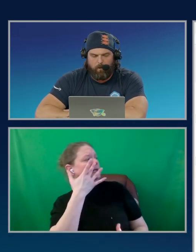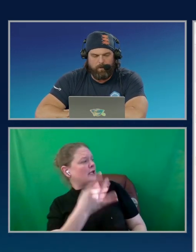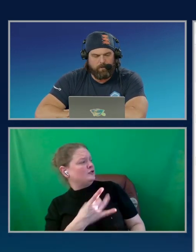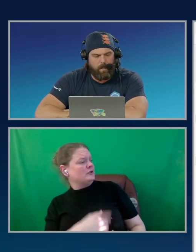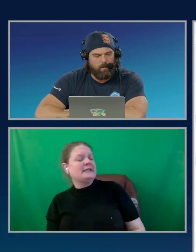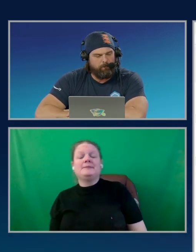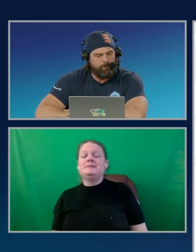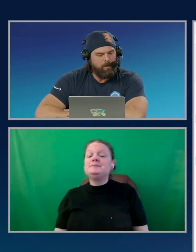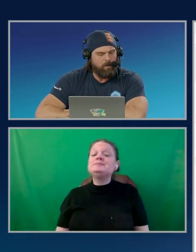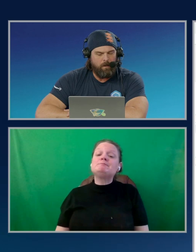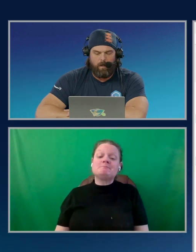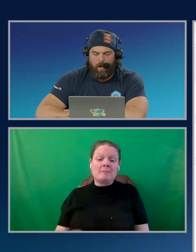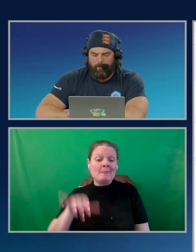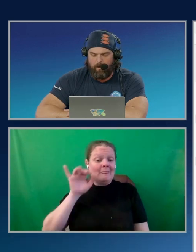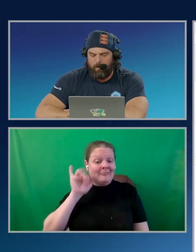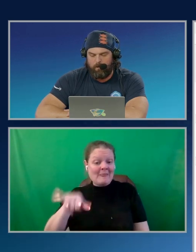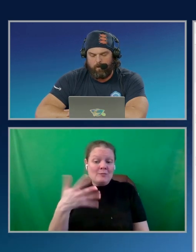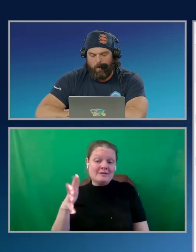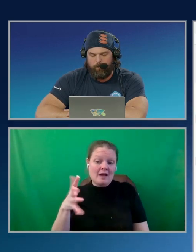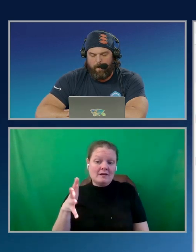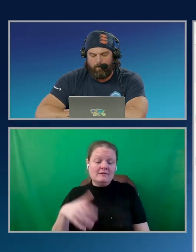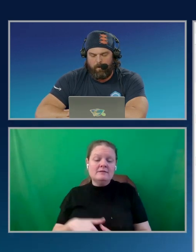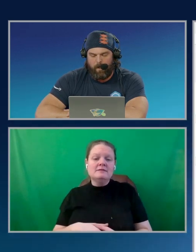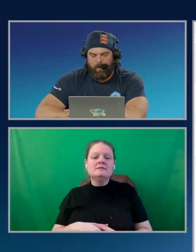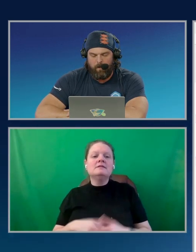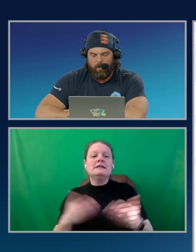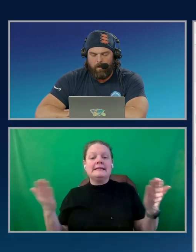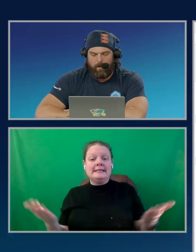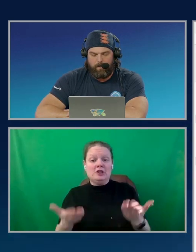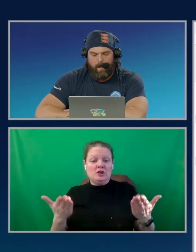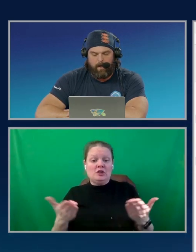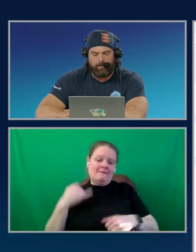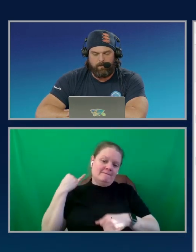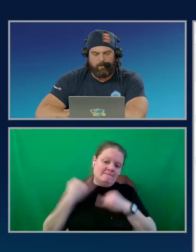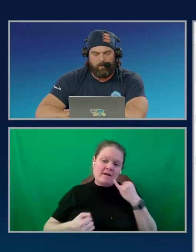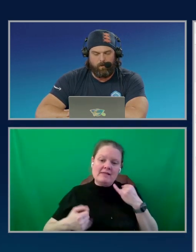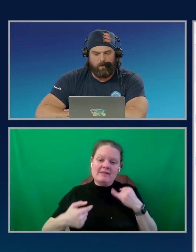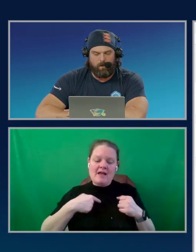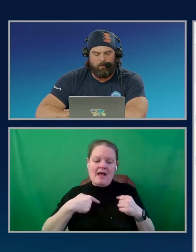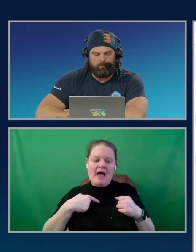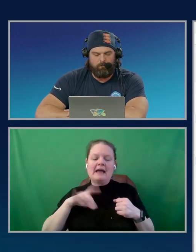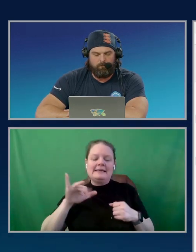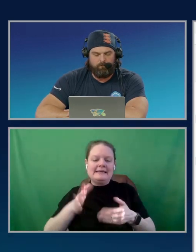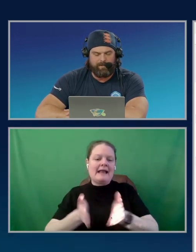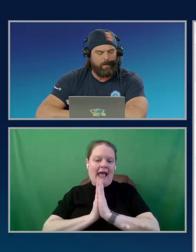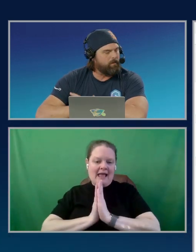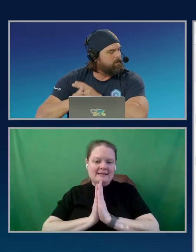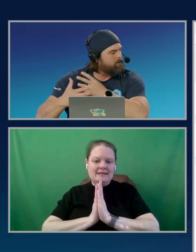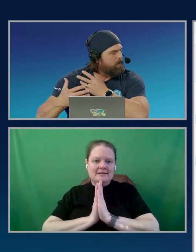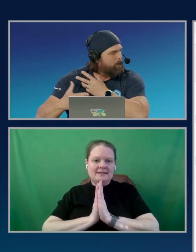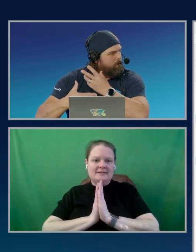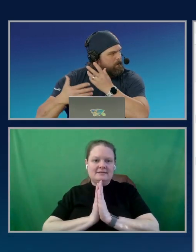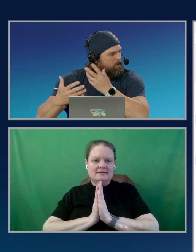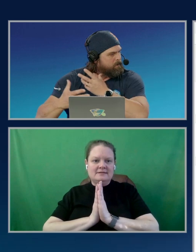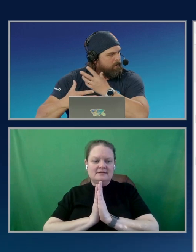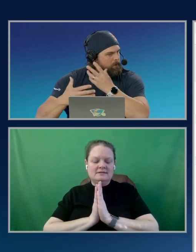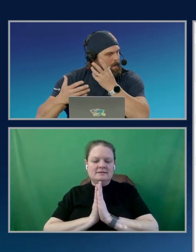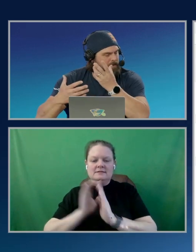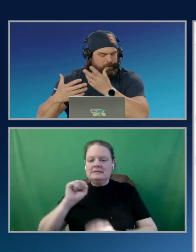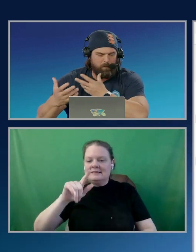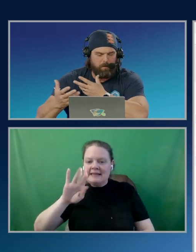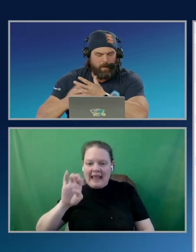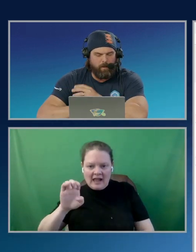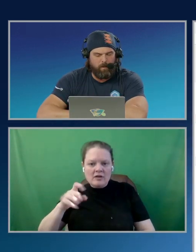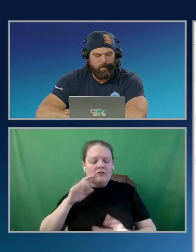So that was kind of, and then here, finally, I did ask it to scale this. I mean, in terms of like